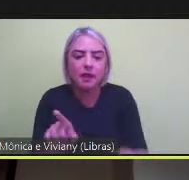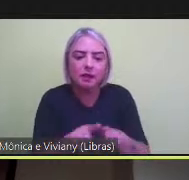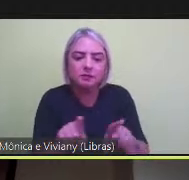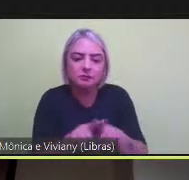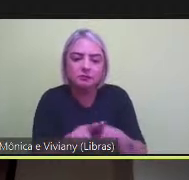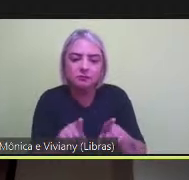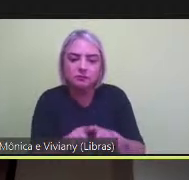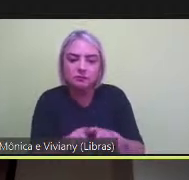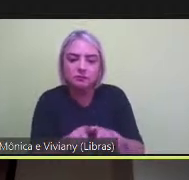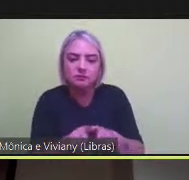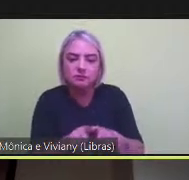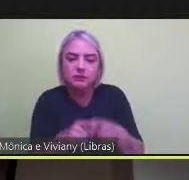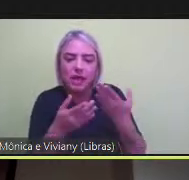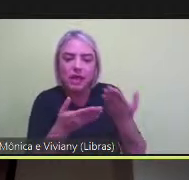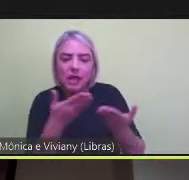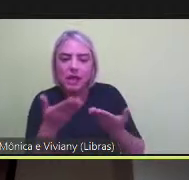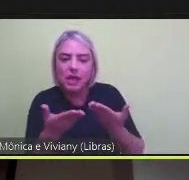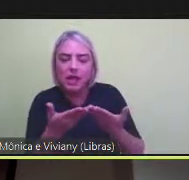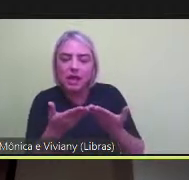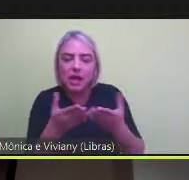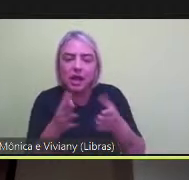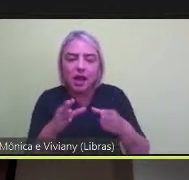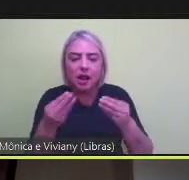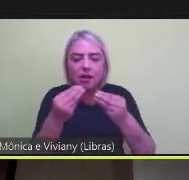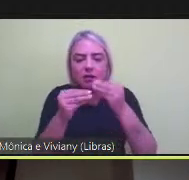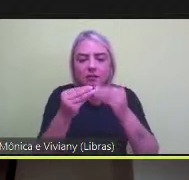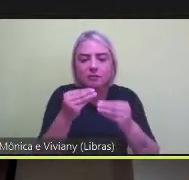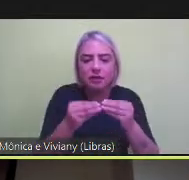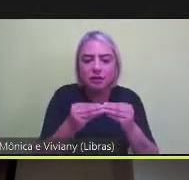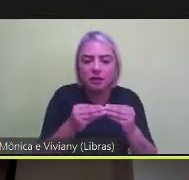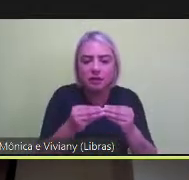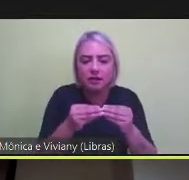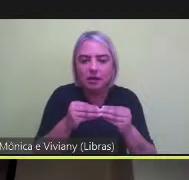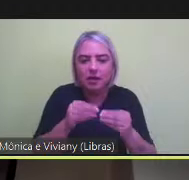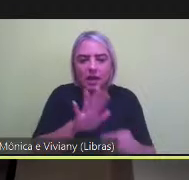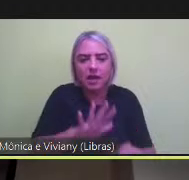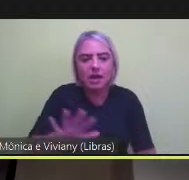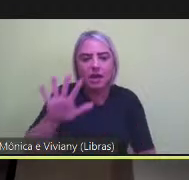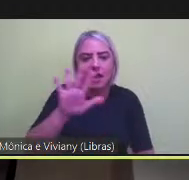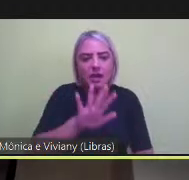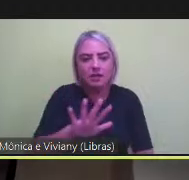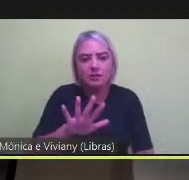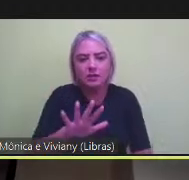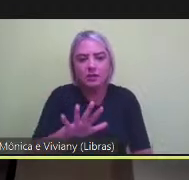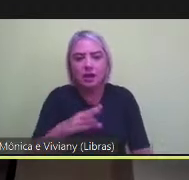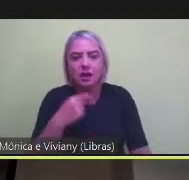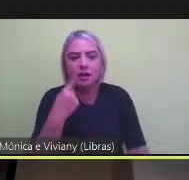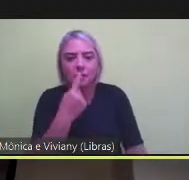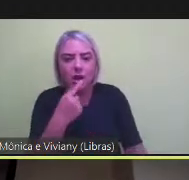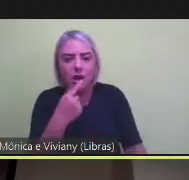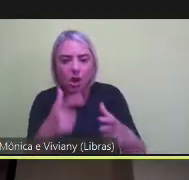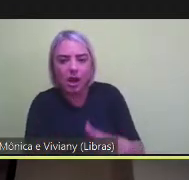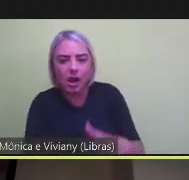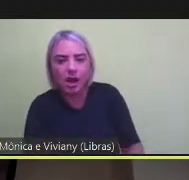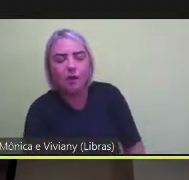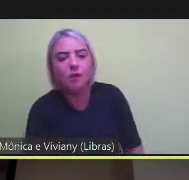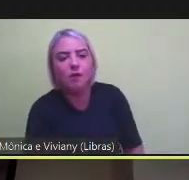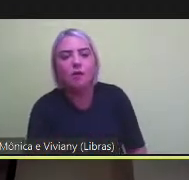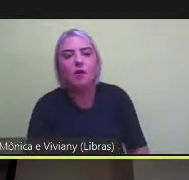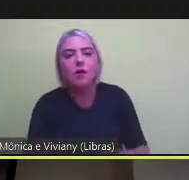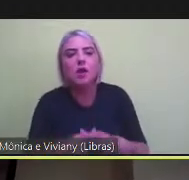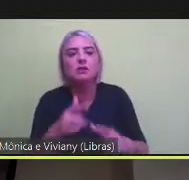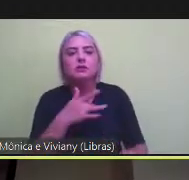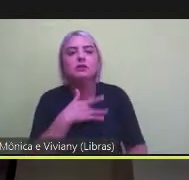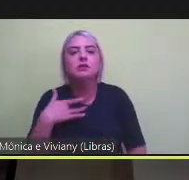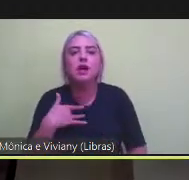it is operationalized, implemented in a regional level and local level,